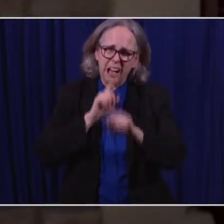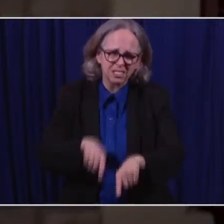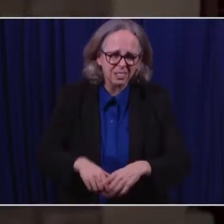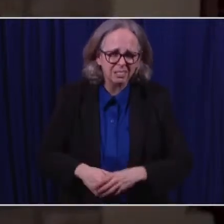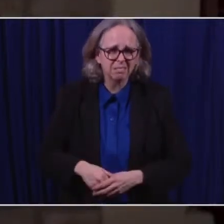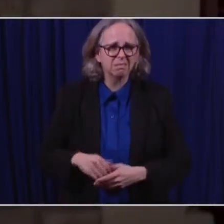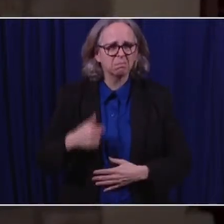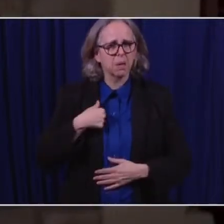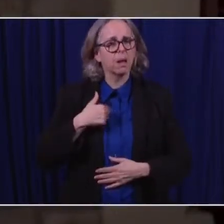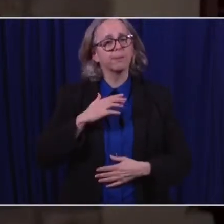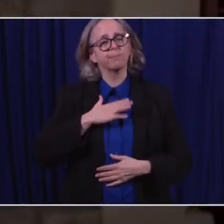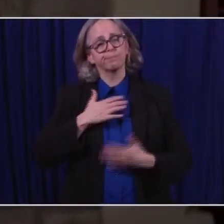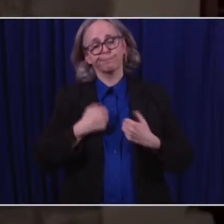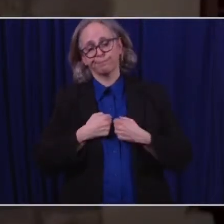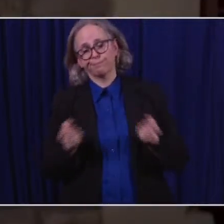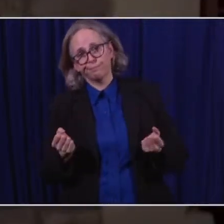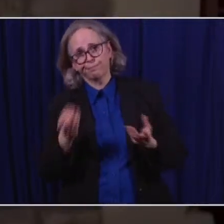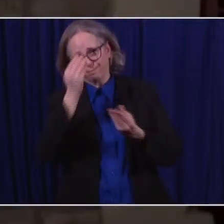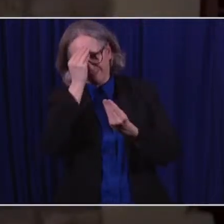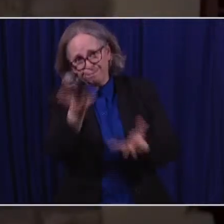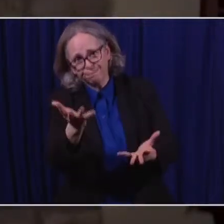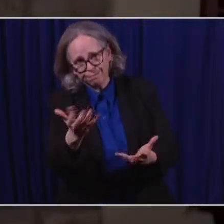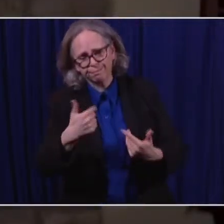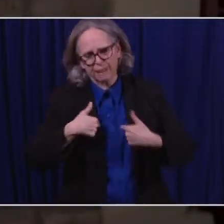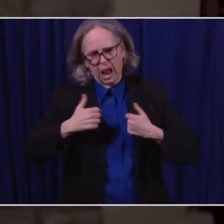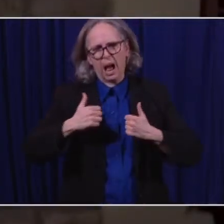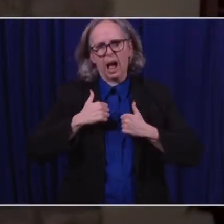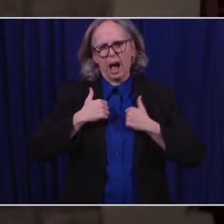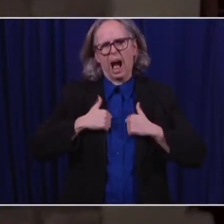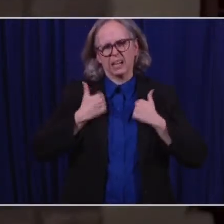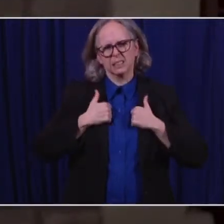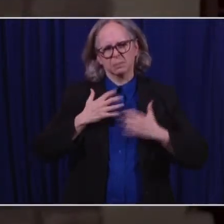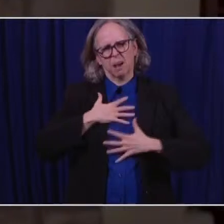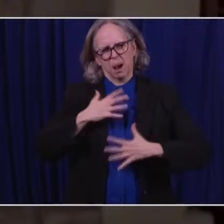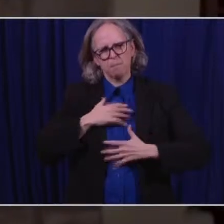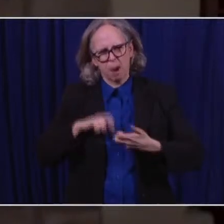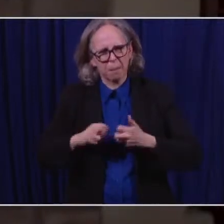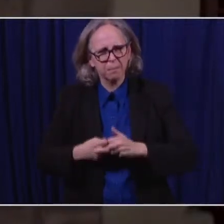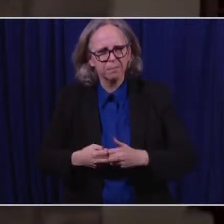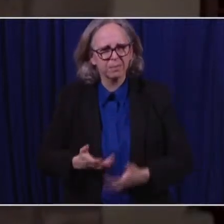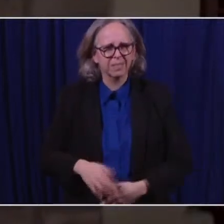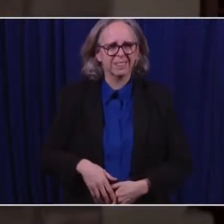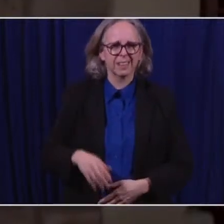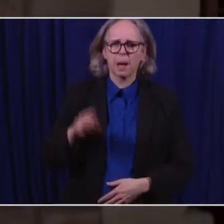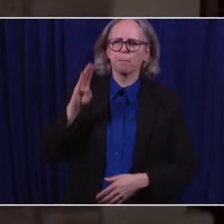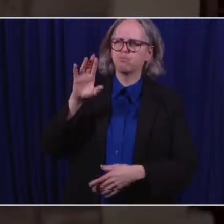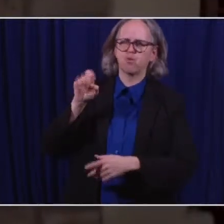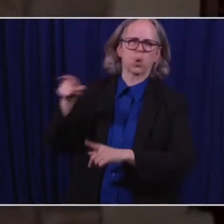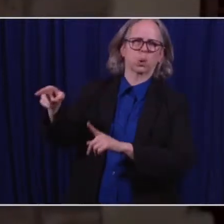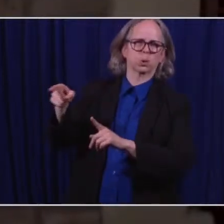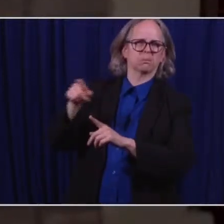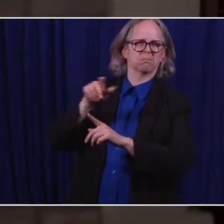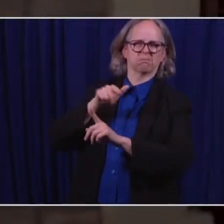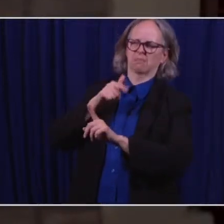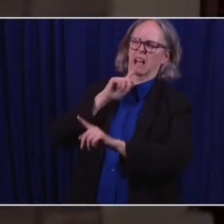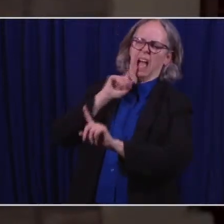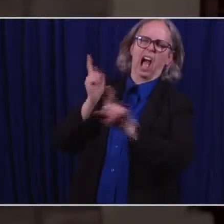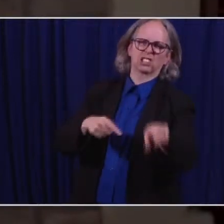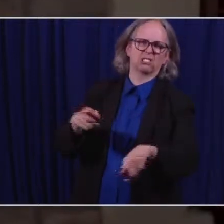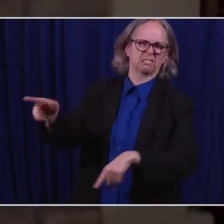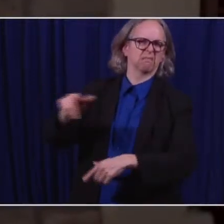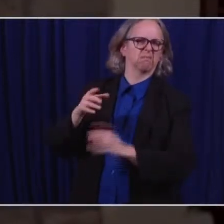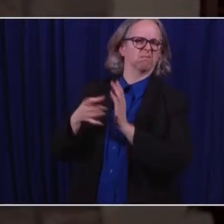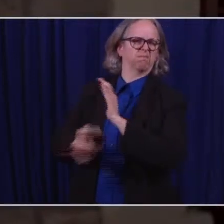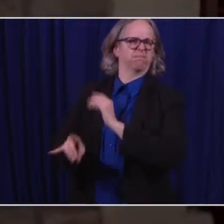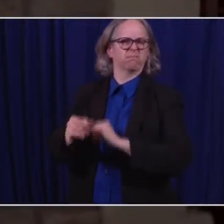And I'm going to let Bruce, who's the expert on this and who helped put this together, tell us,